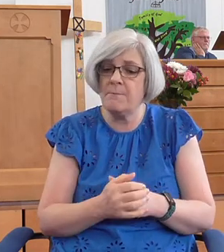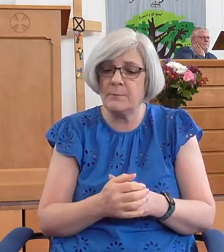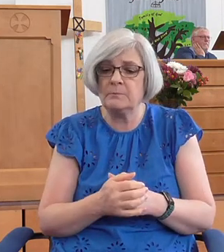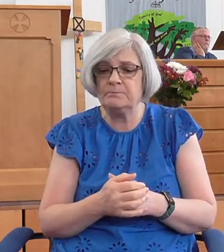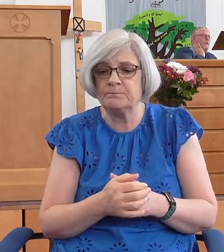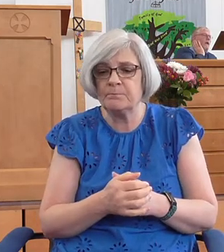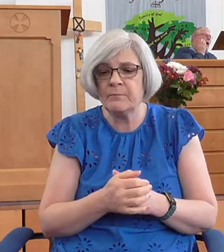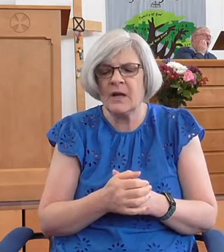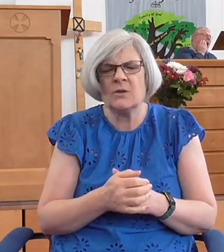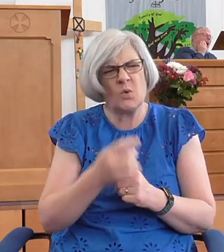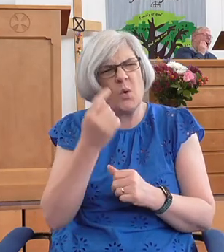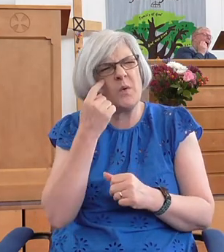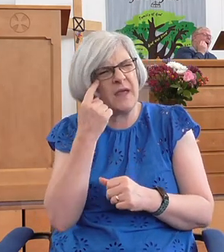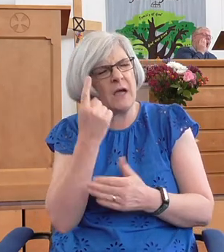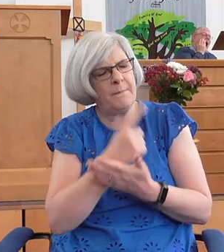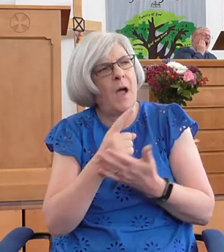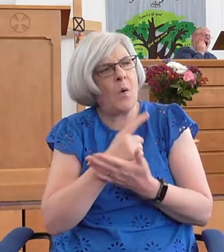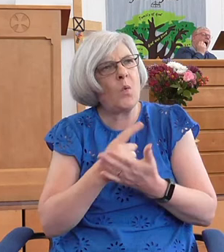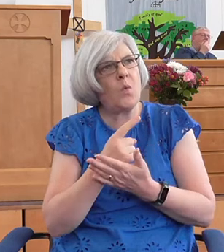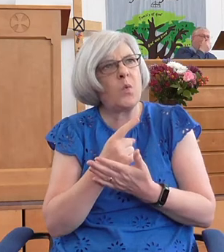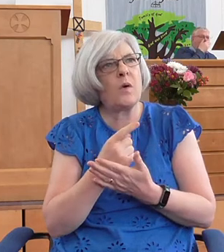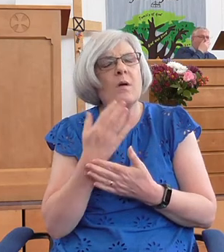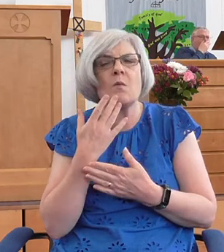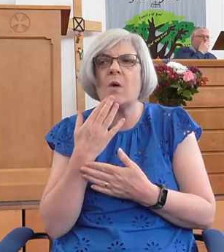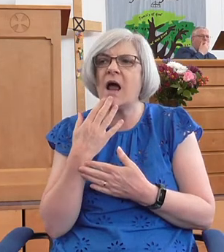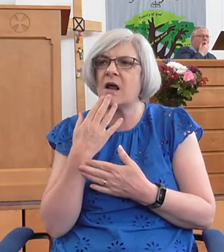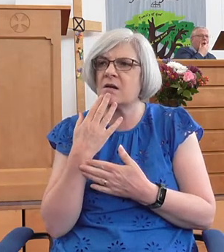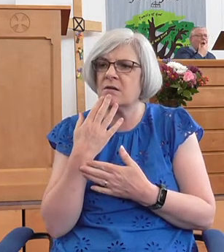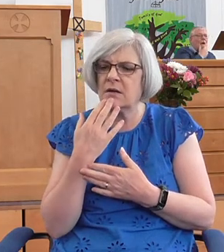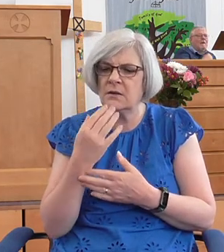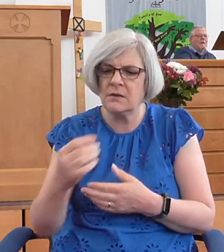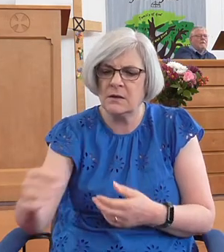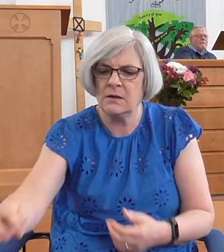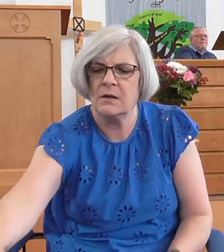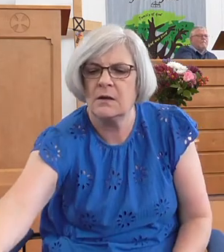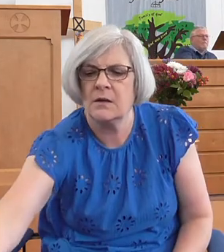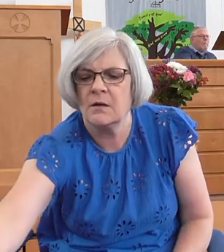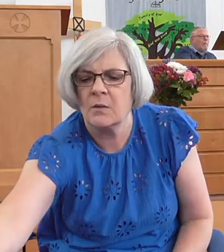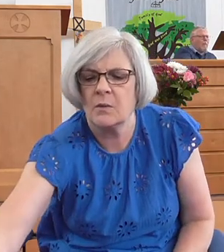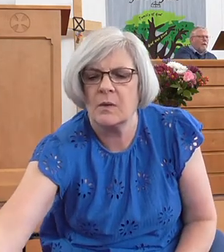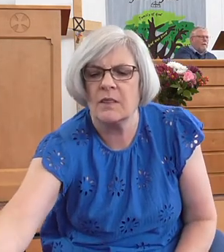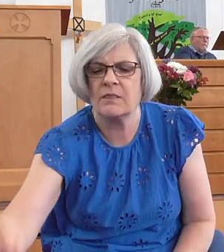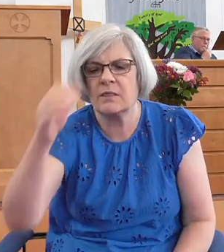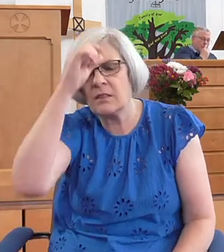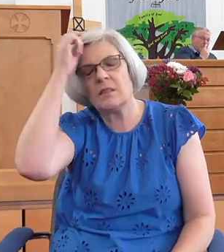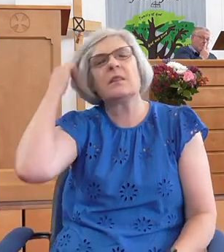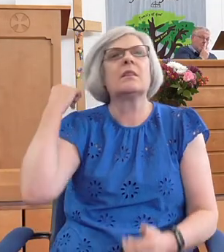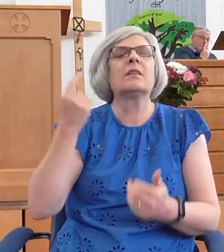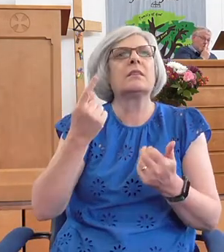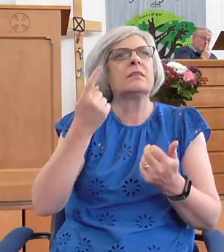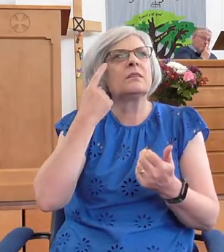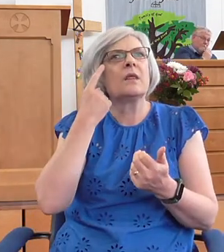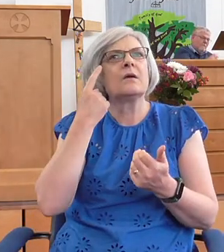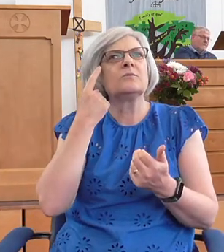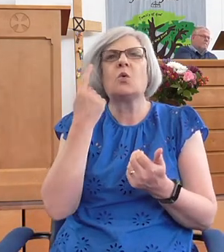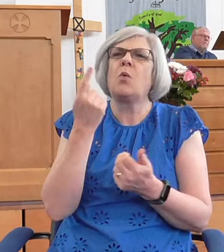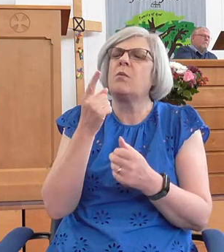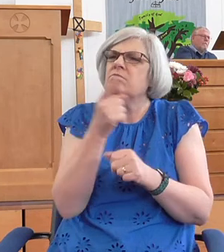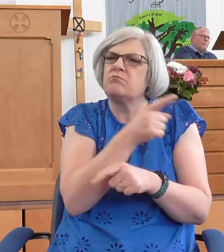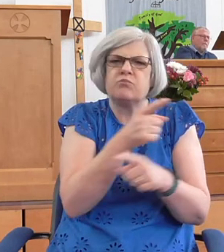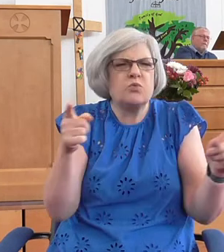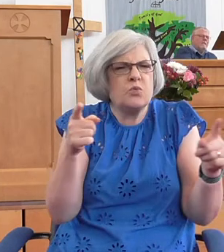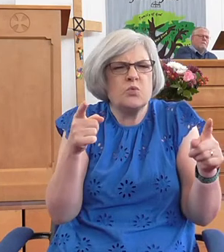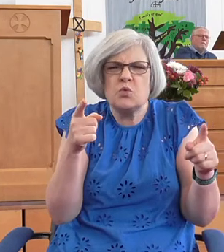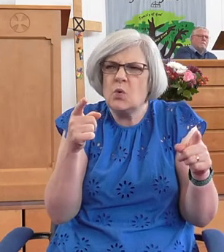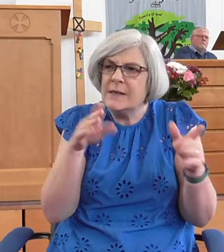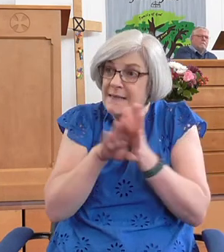So let's think about that when we are testing. What kind of testing do you involve yourself in? Do you test